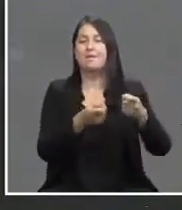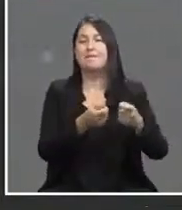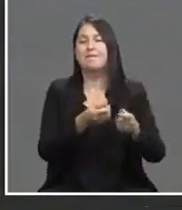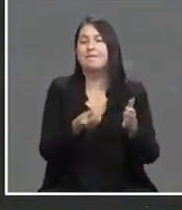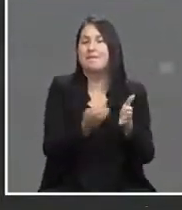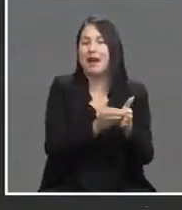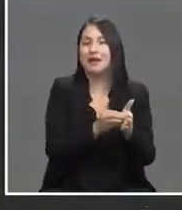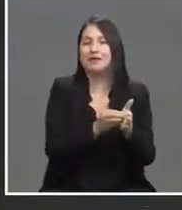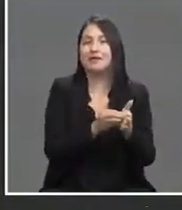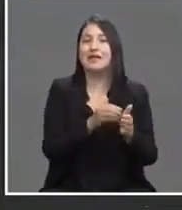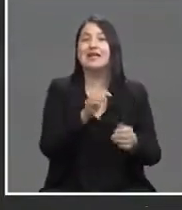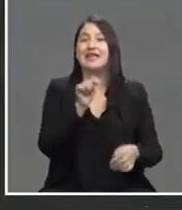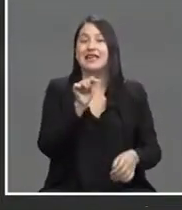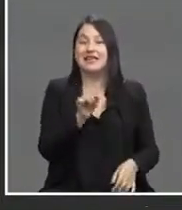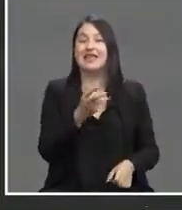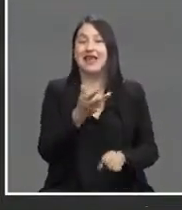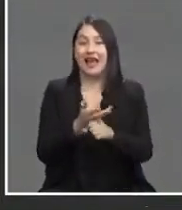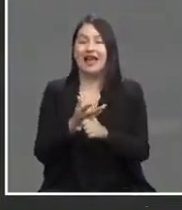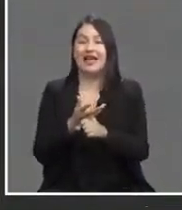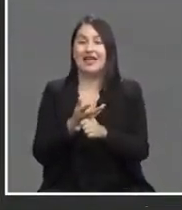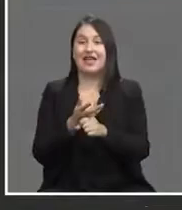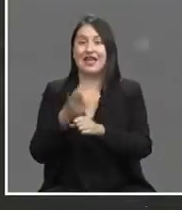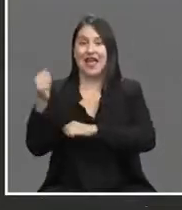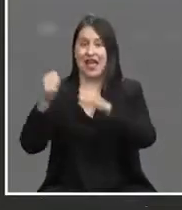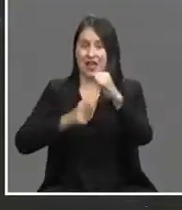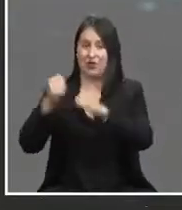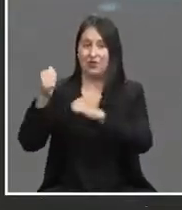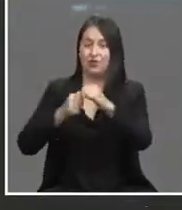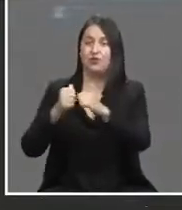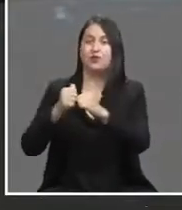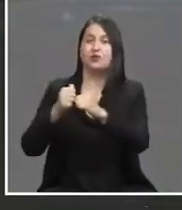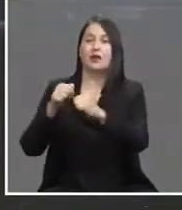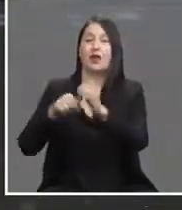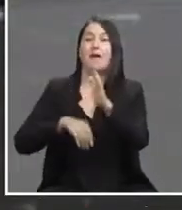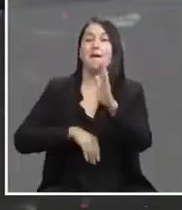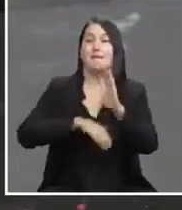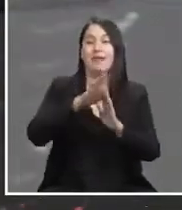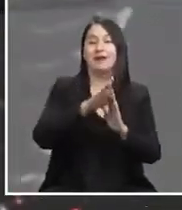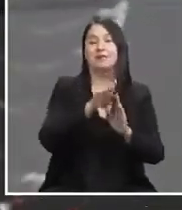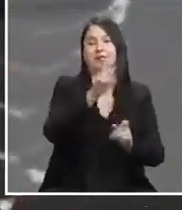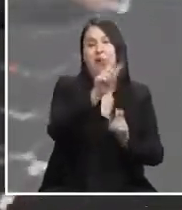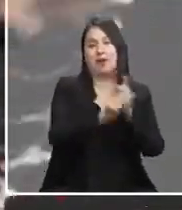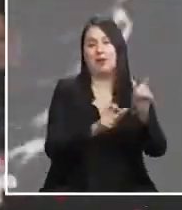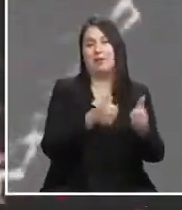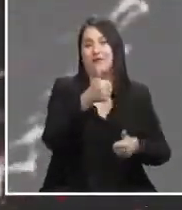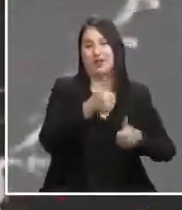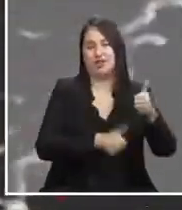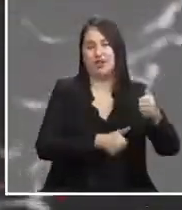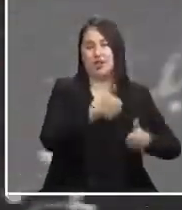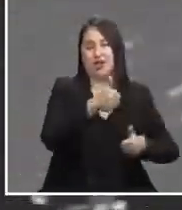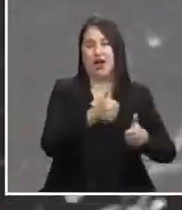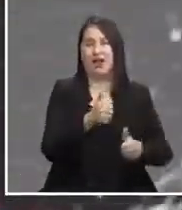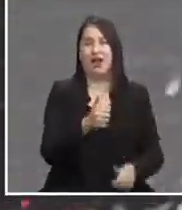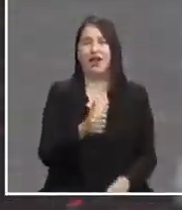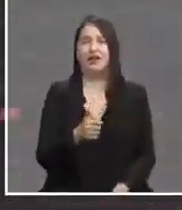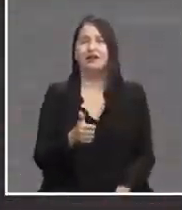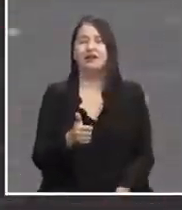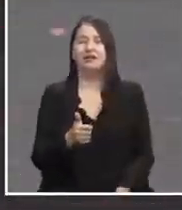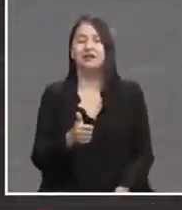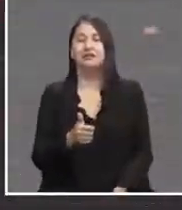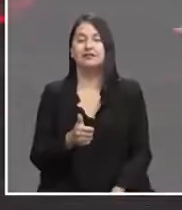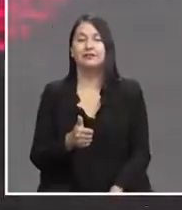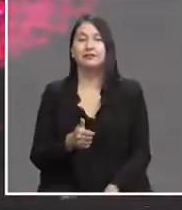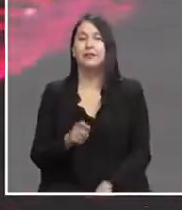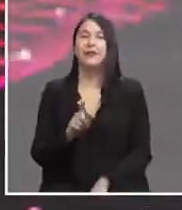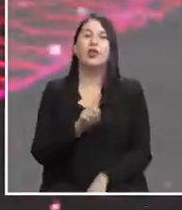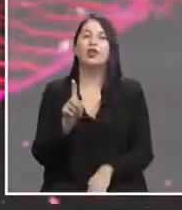more professional. It's not just the small pirate in his garage. You know, now you have traffickers, you have